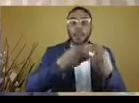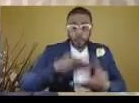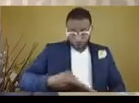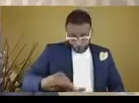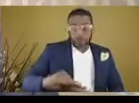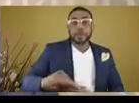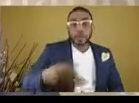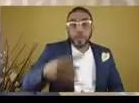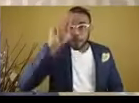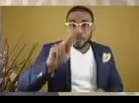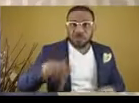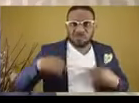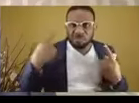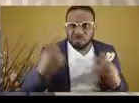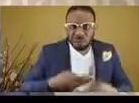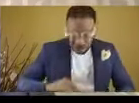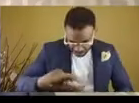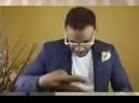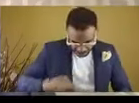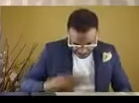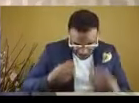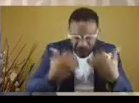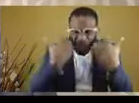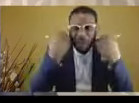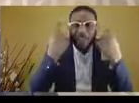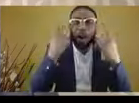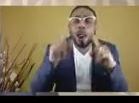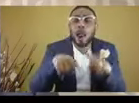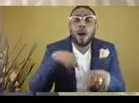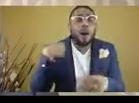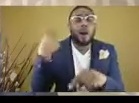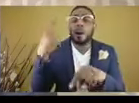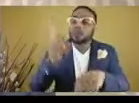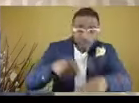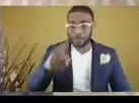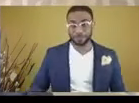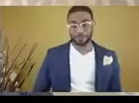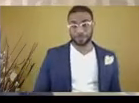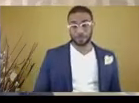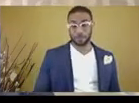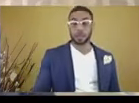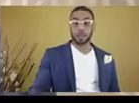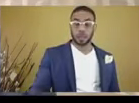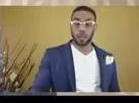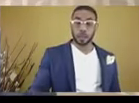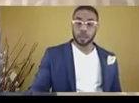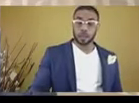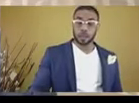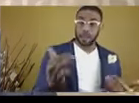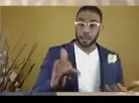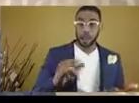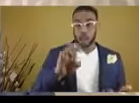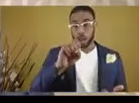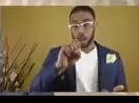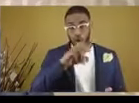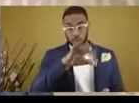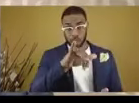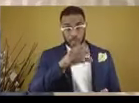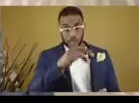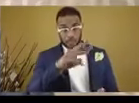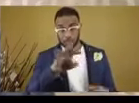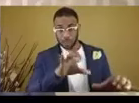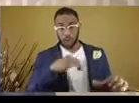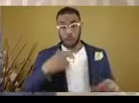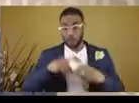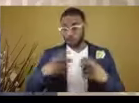Black people have been on the menu for a long time. And so now, as Shirley Chisholm did, we have our chairs